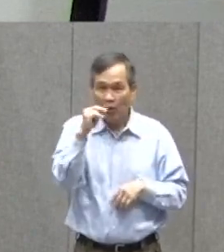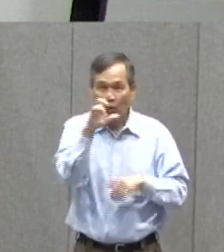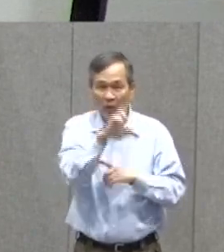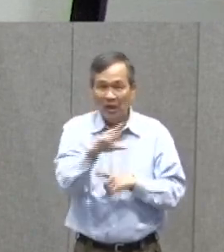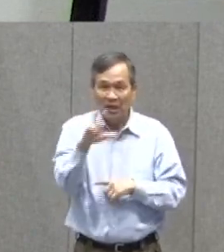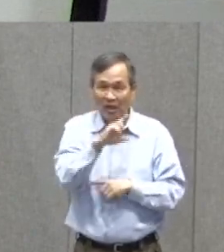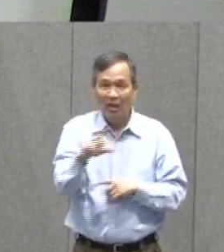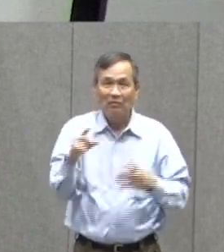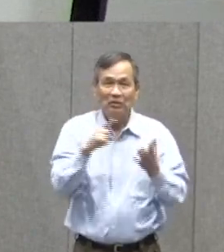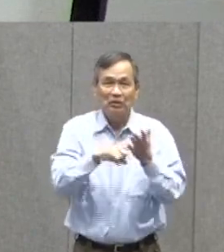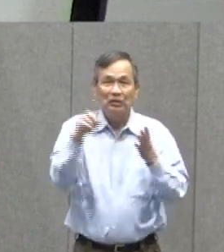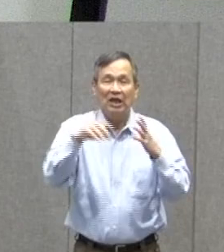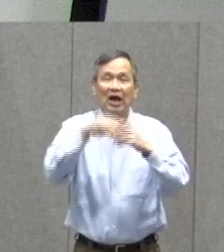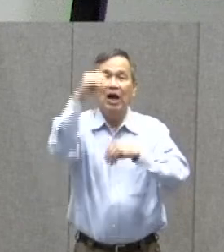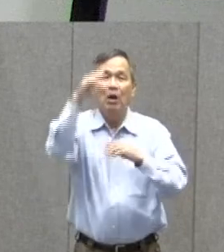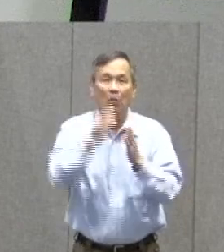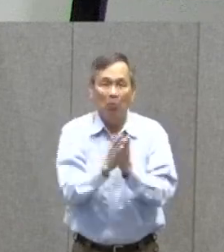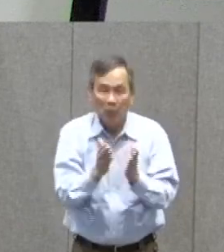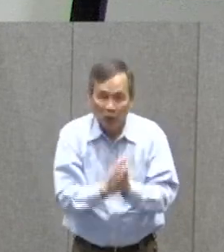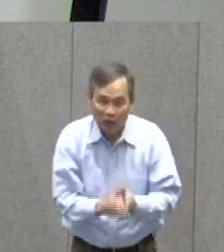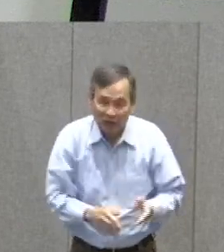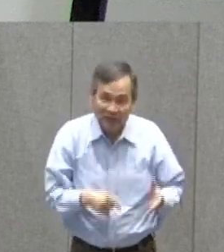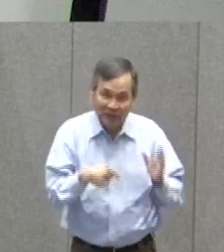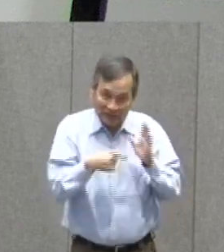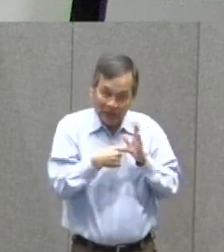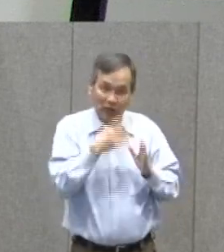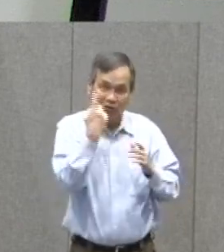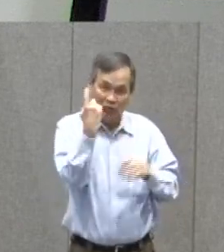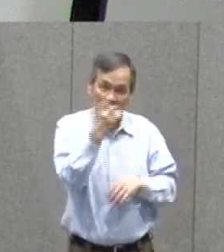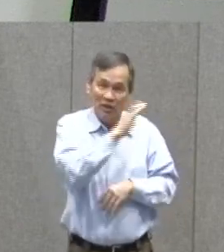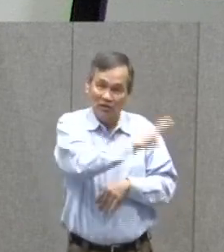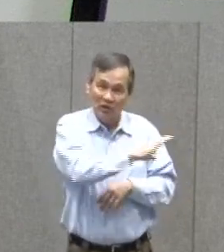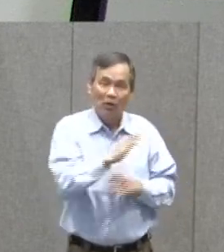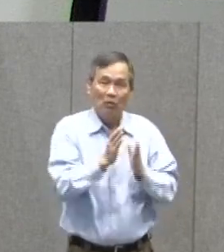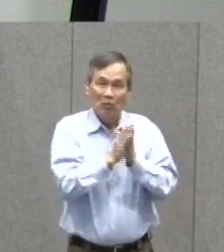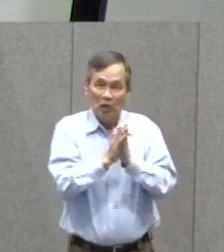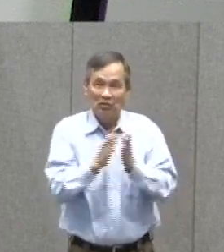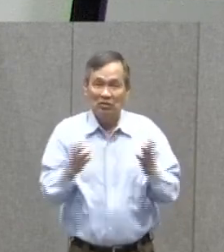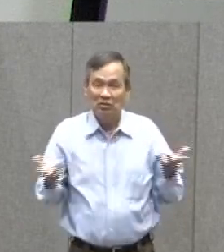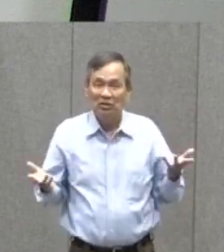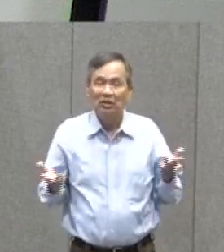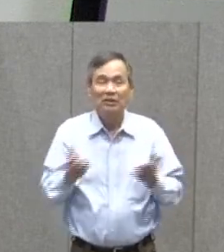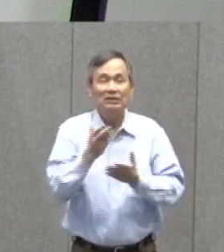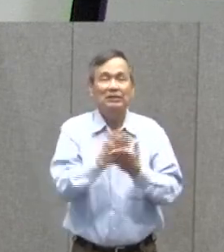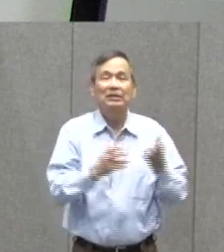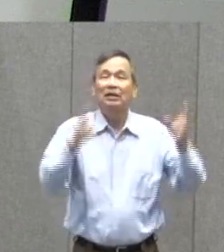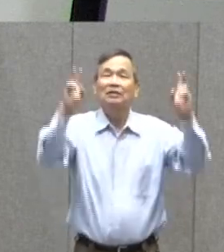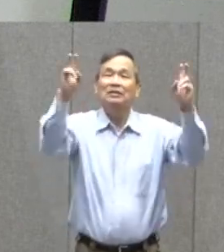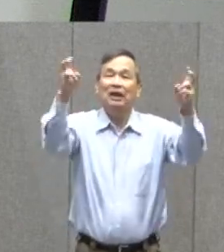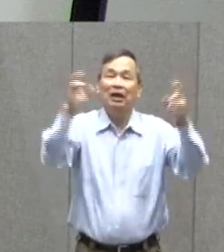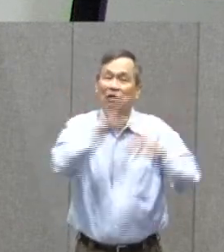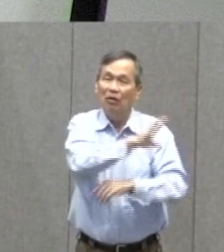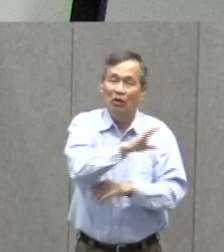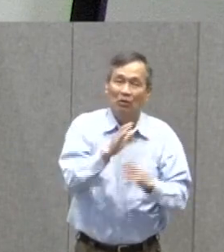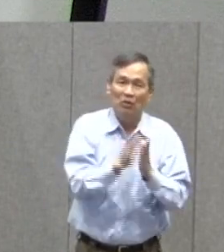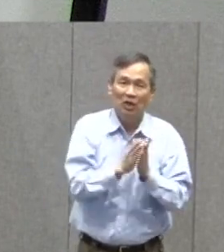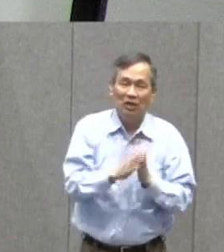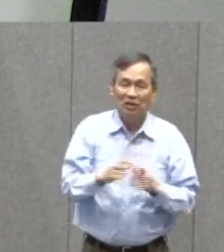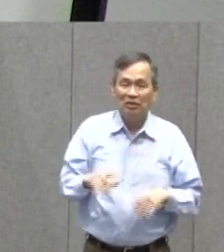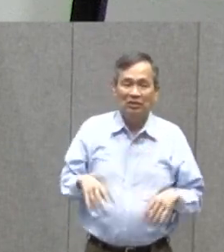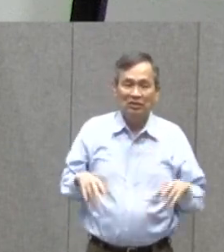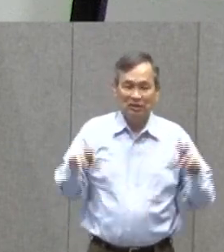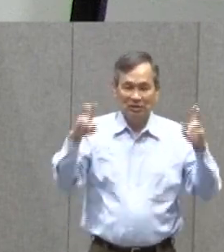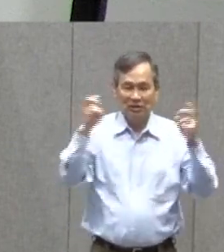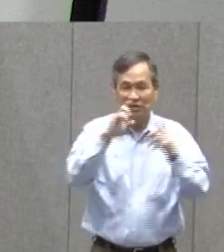out. So this is some of the books. Some of the titles of her books are Just a Minute,